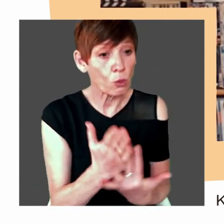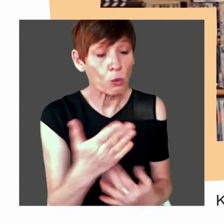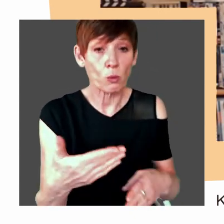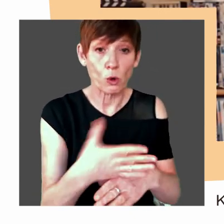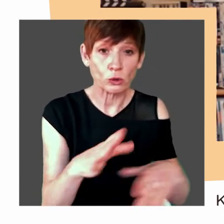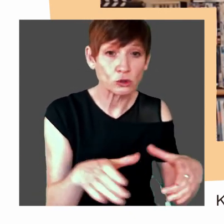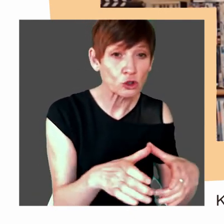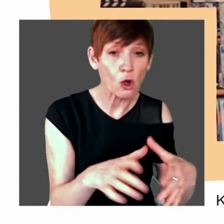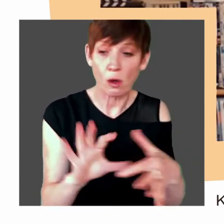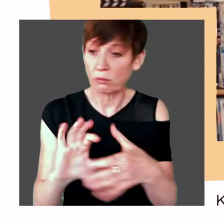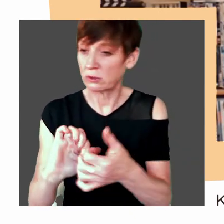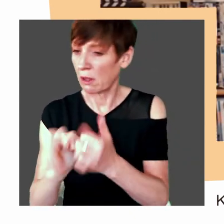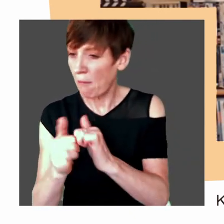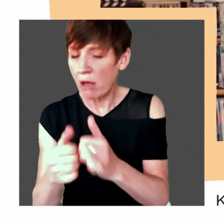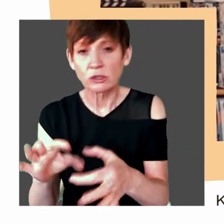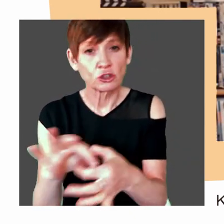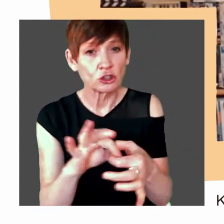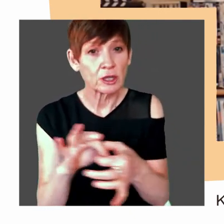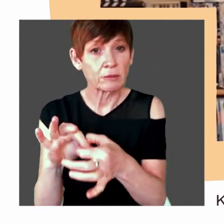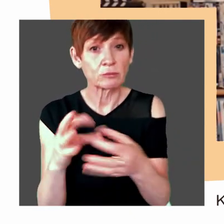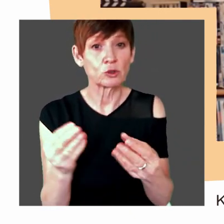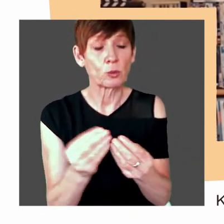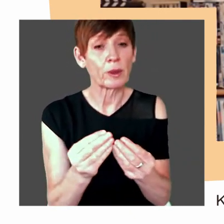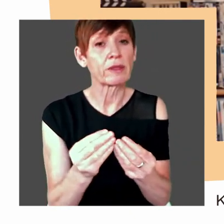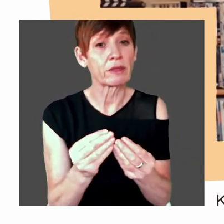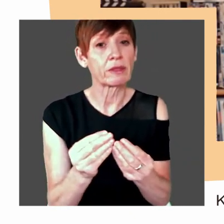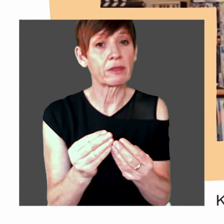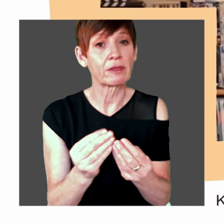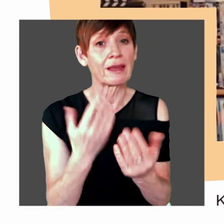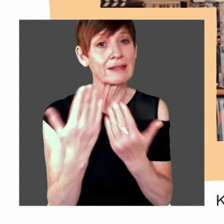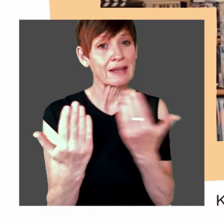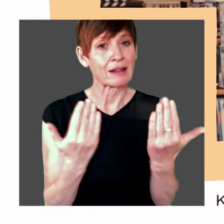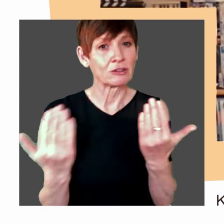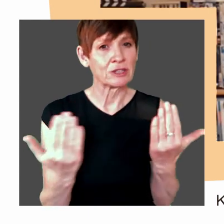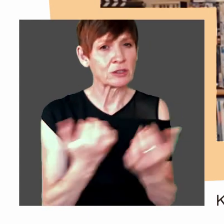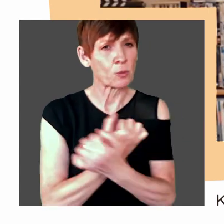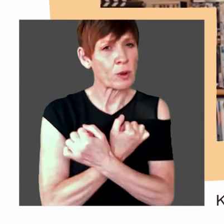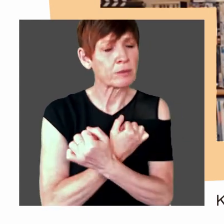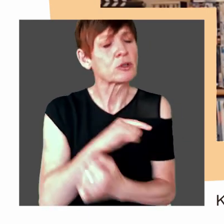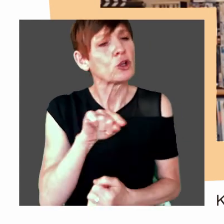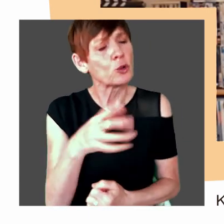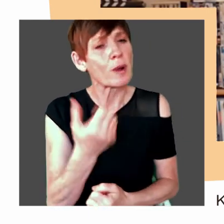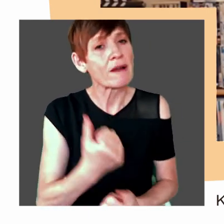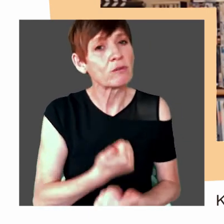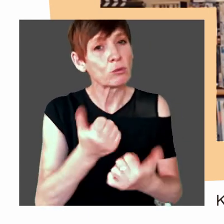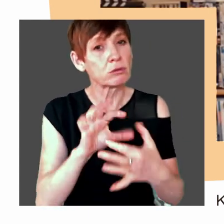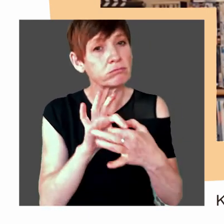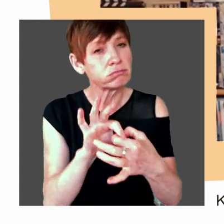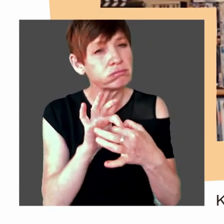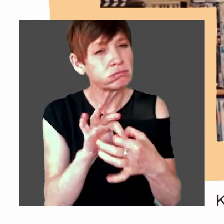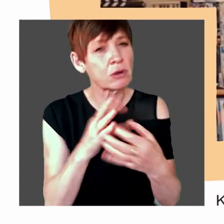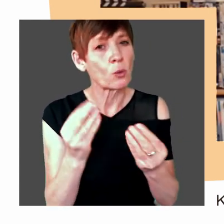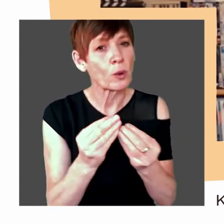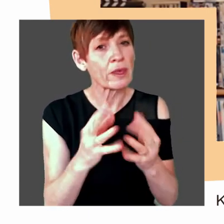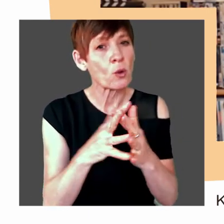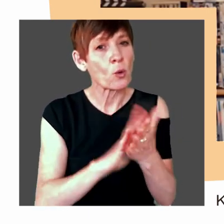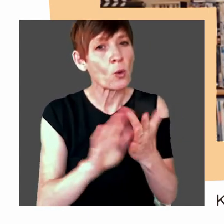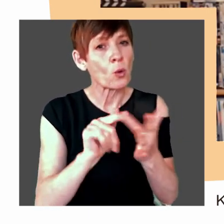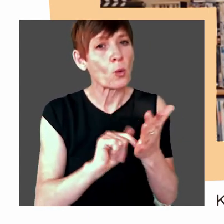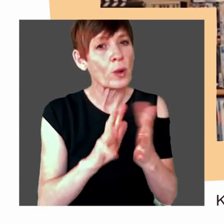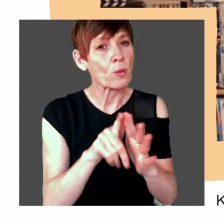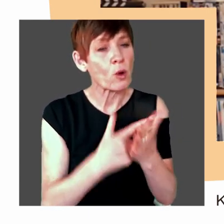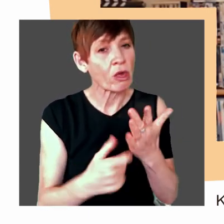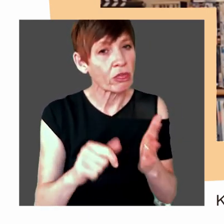partnerships with galleries and museums? Because I know you have a good relationship with Whitworth, don't you? Yes. Well, I've been lucky enough